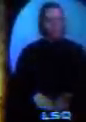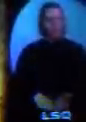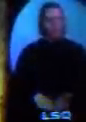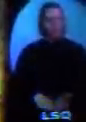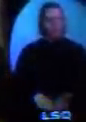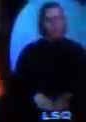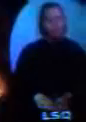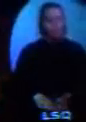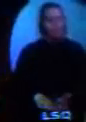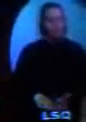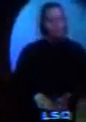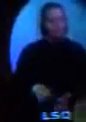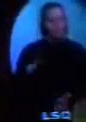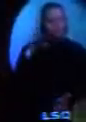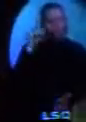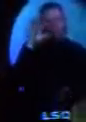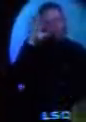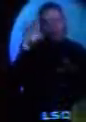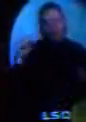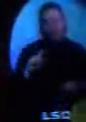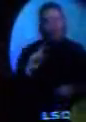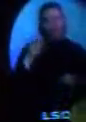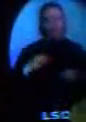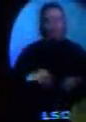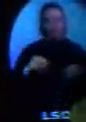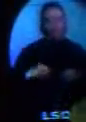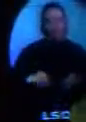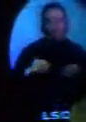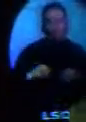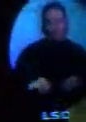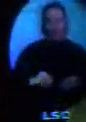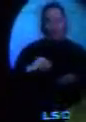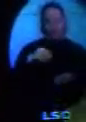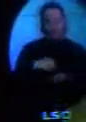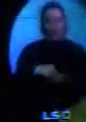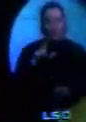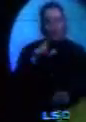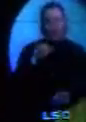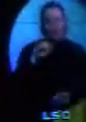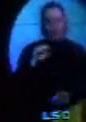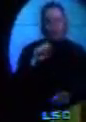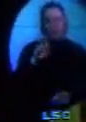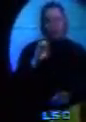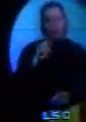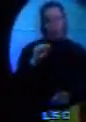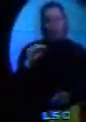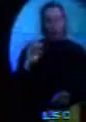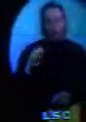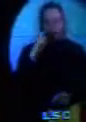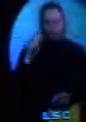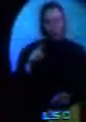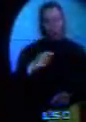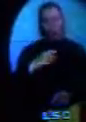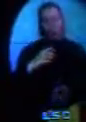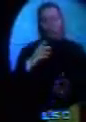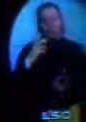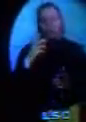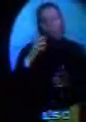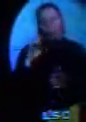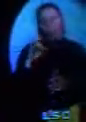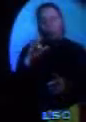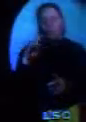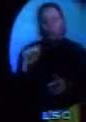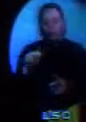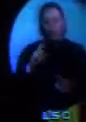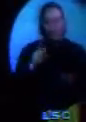Mr. Speaker, as the Prime Minister sits down in Lisbon to get his marching orders from NATO, Canadians have come to realize that they cannot trust